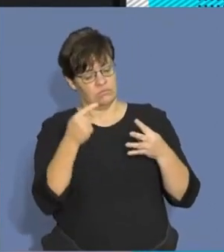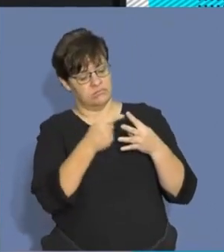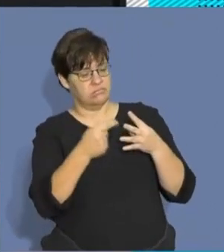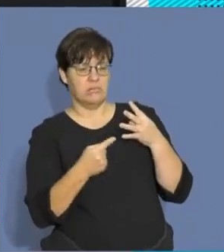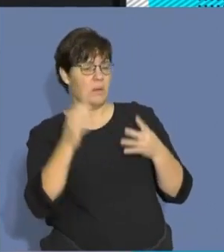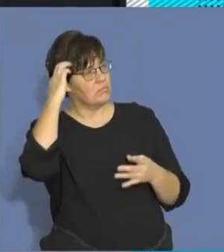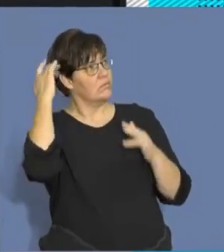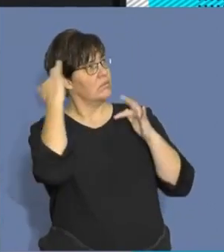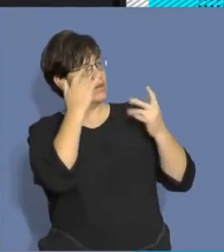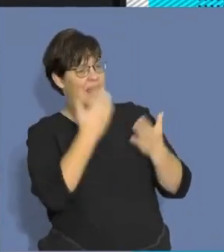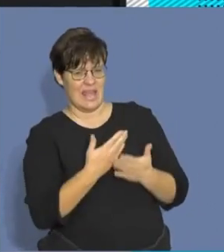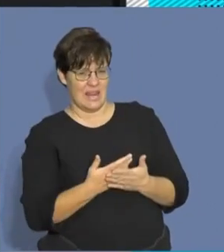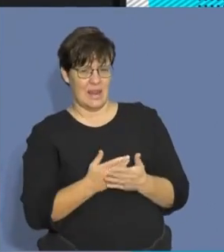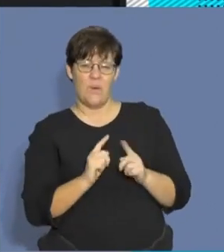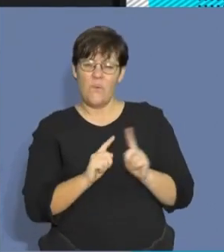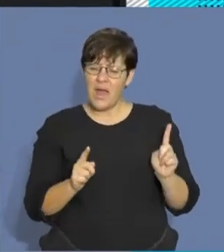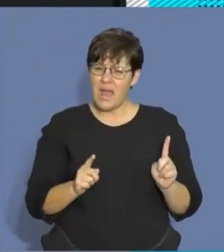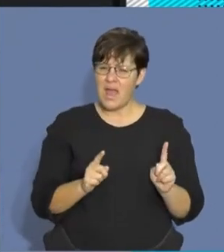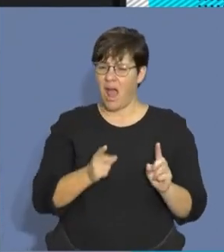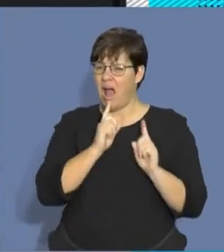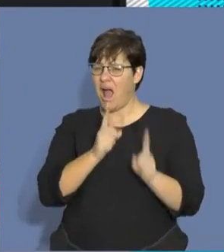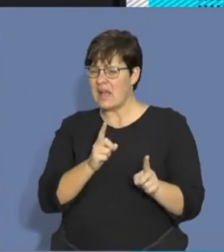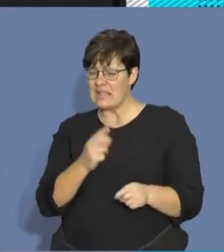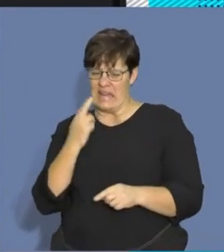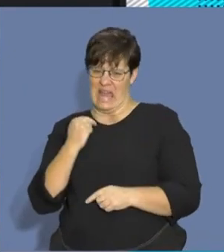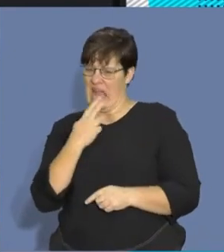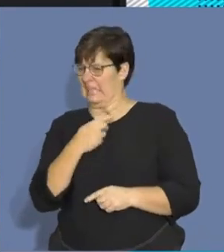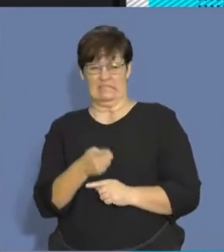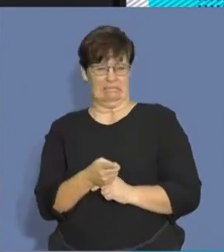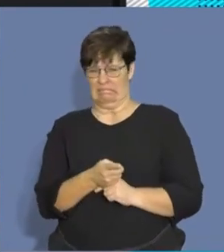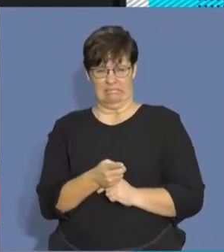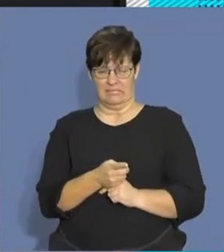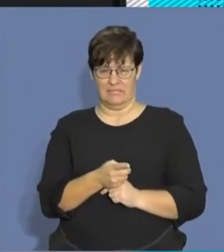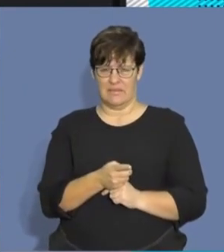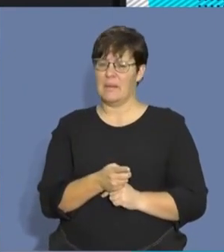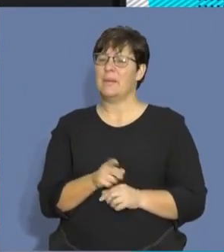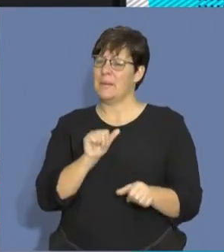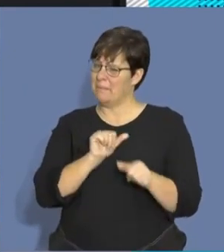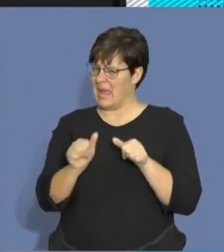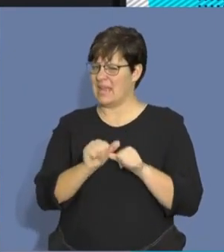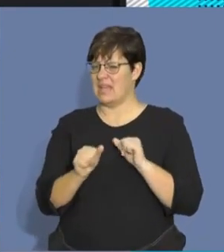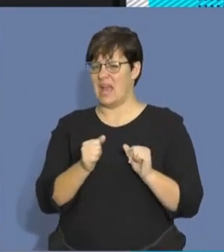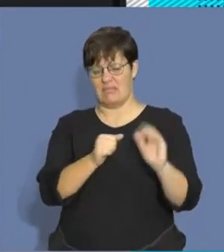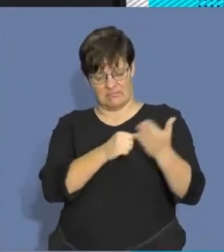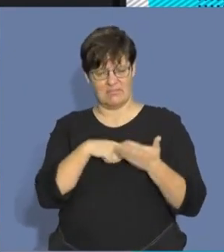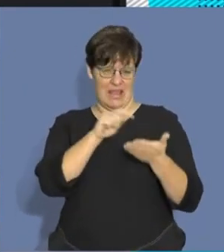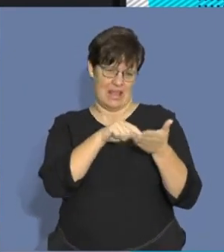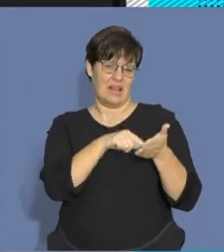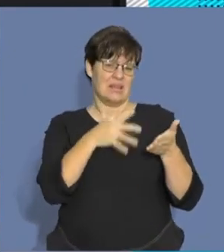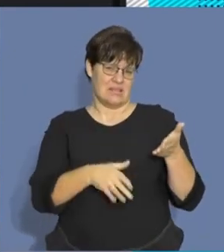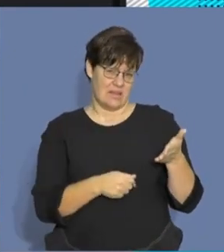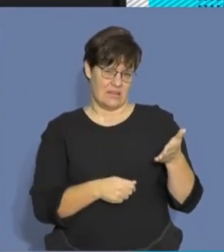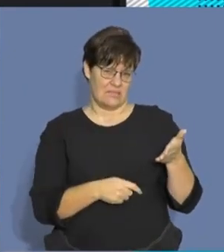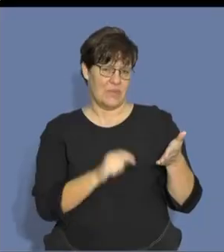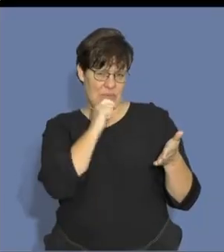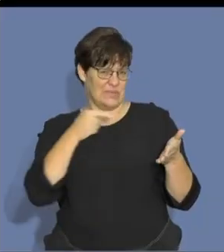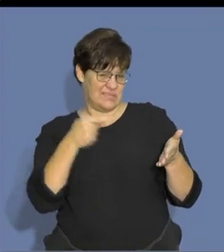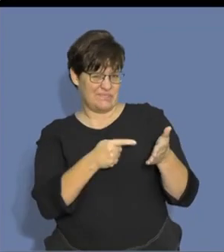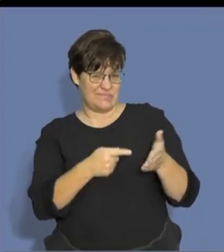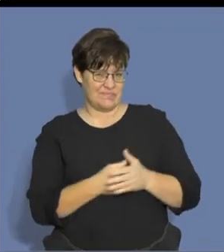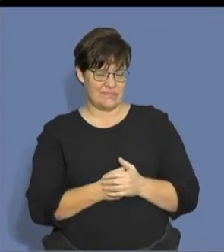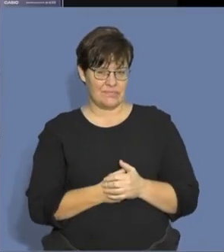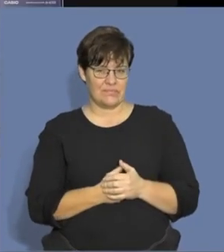but specifically when the answer isn't nice, definitely just take out your calculator, and let's be using our calculator.